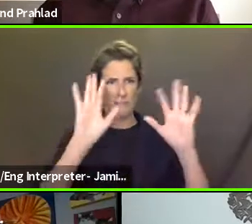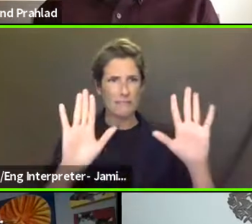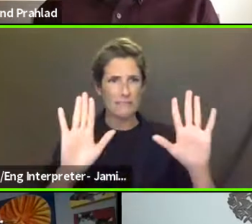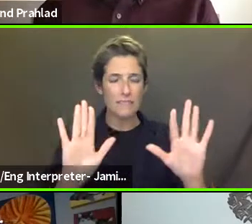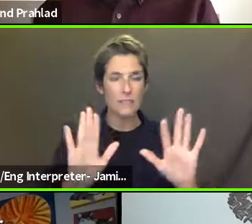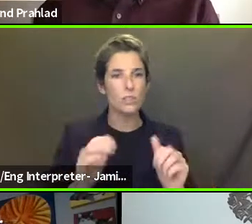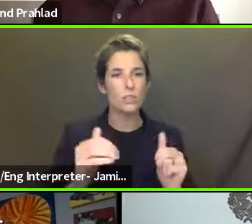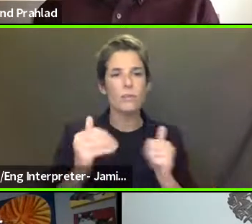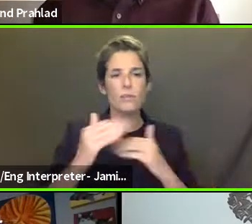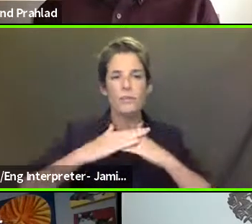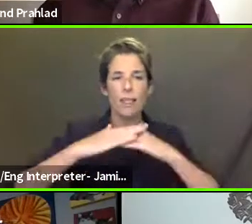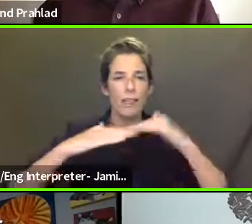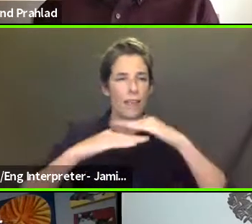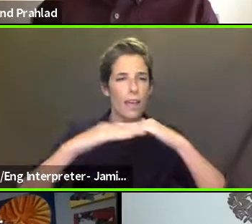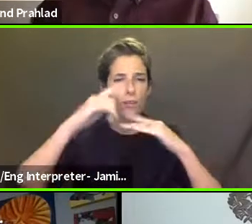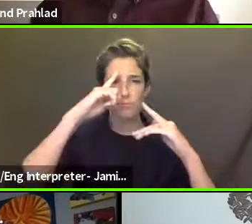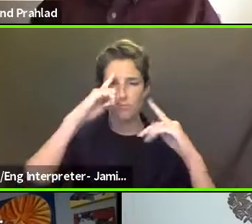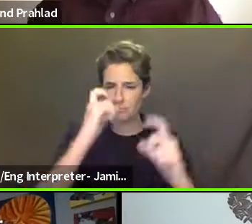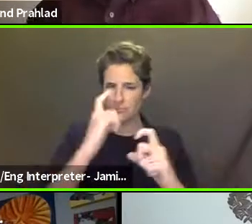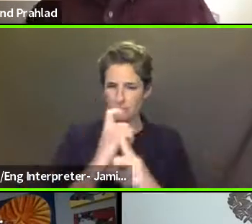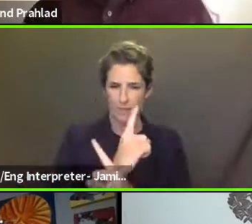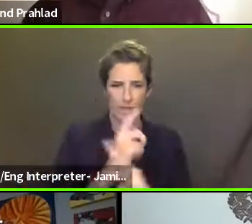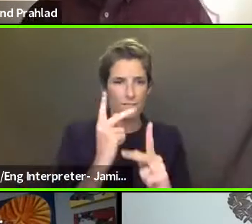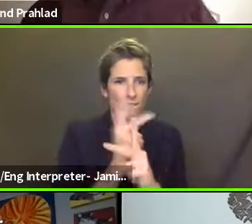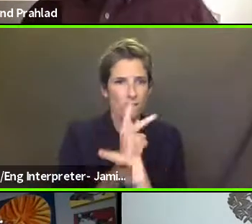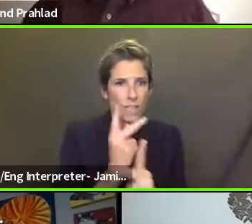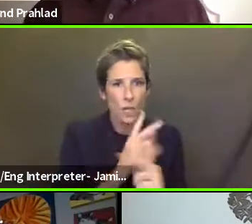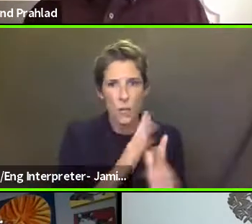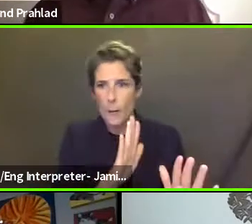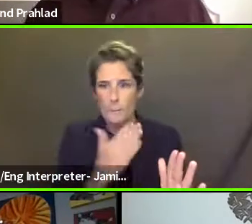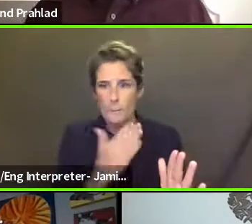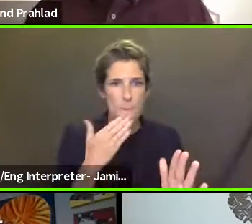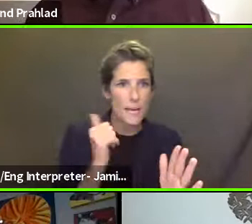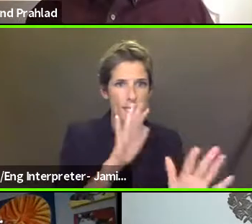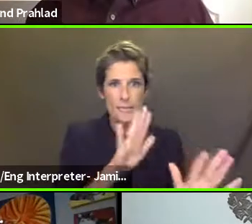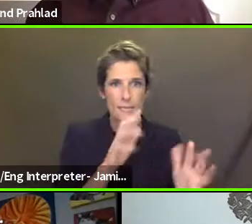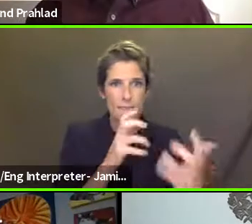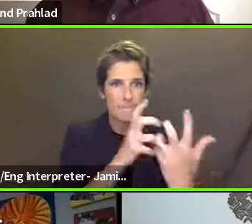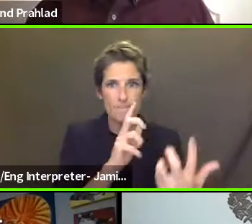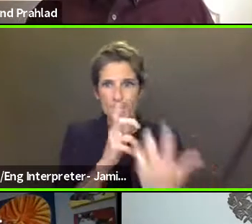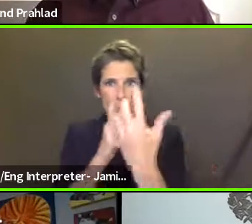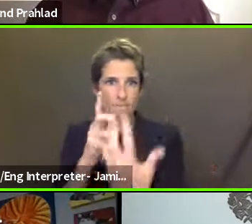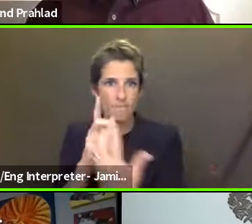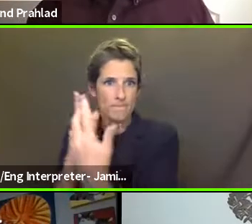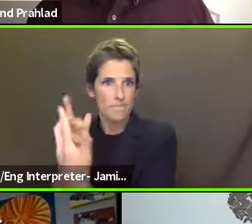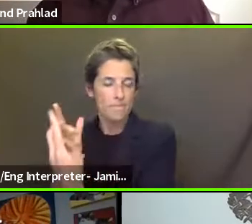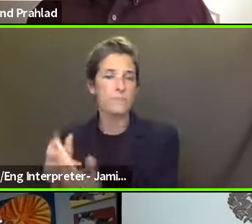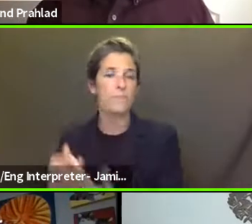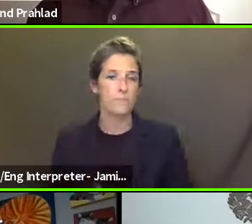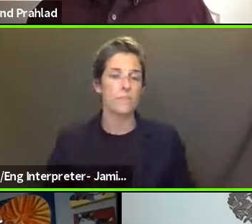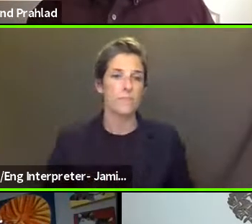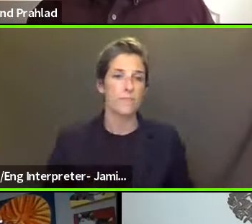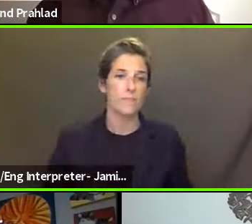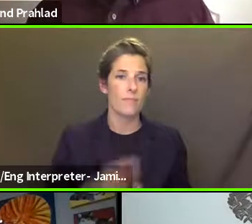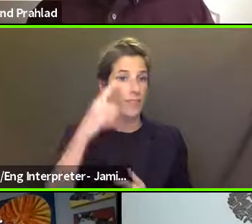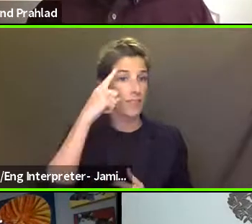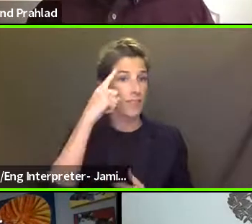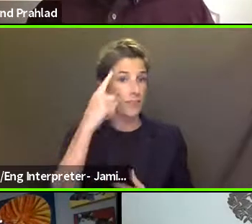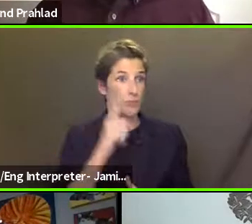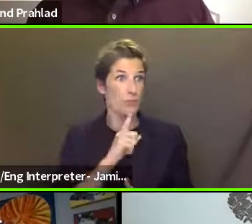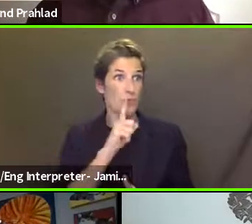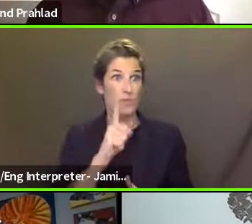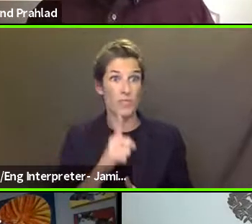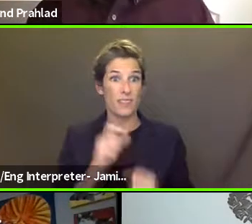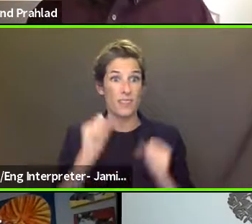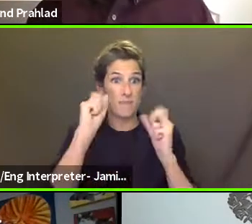just all of these complexities that have to be navigated that, you know, I think one of the things that's really amazing about